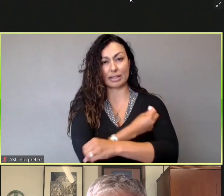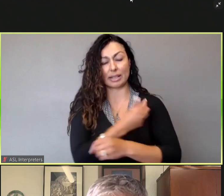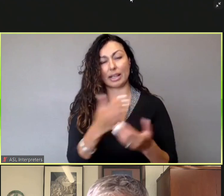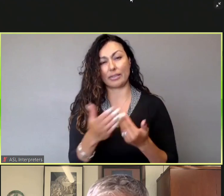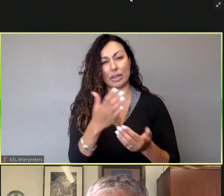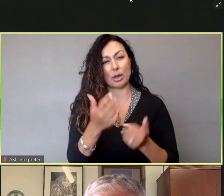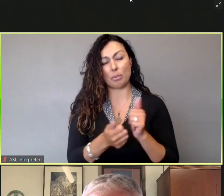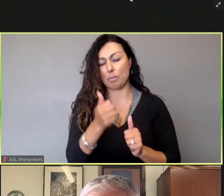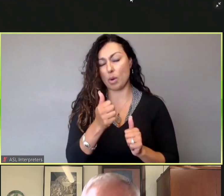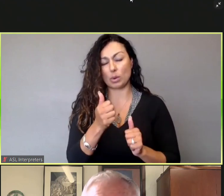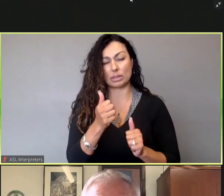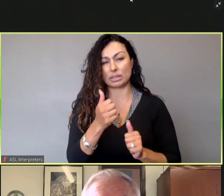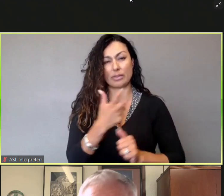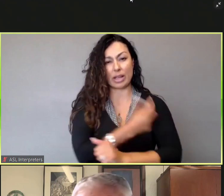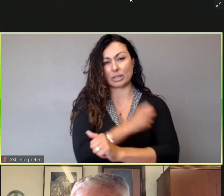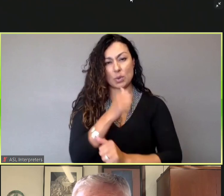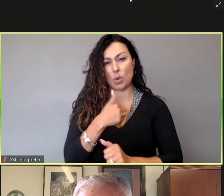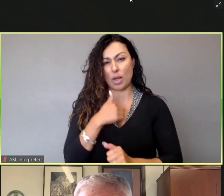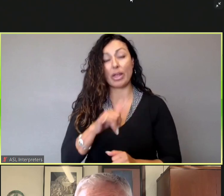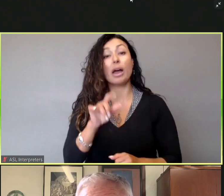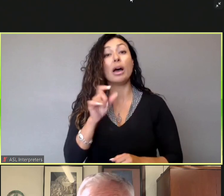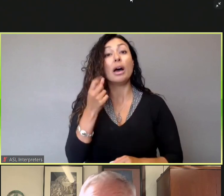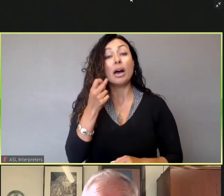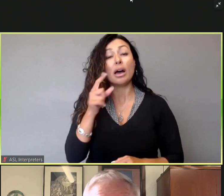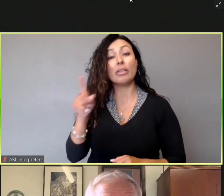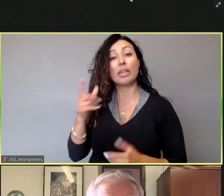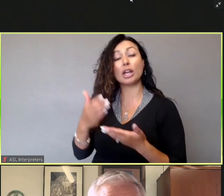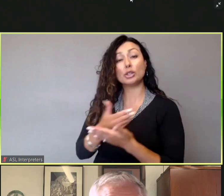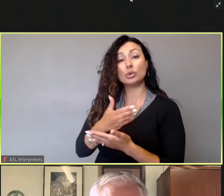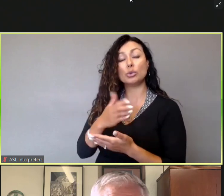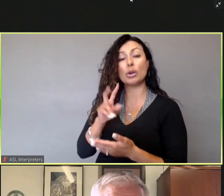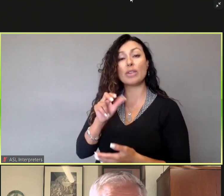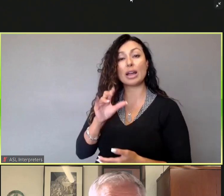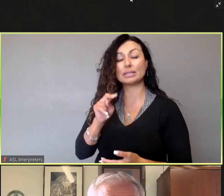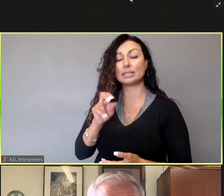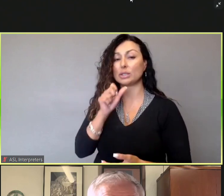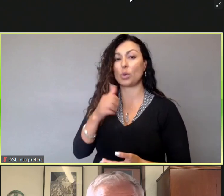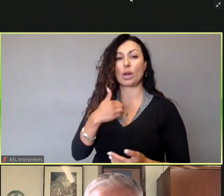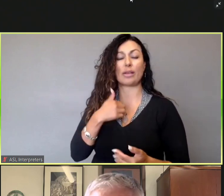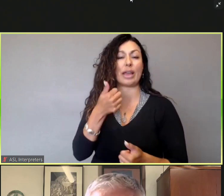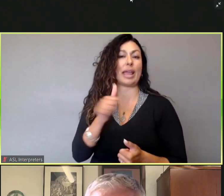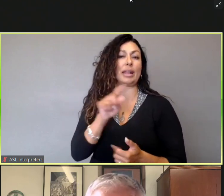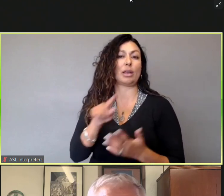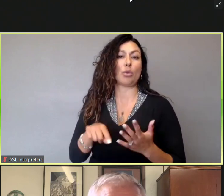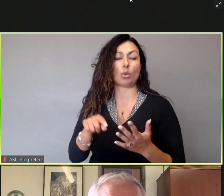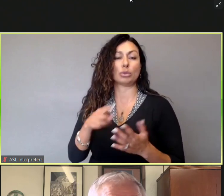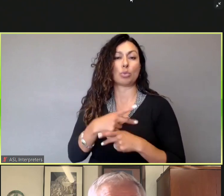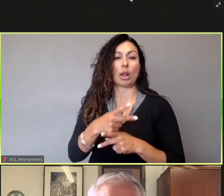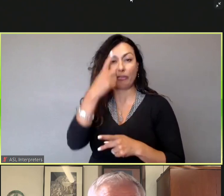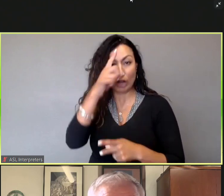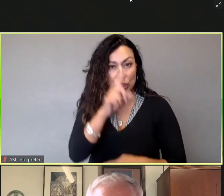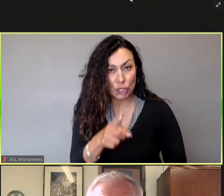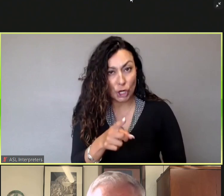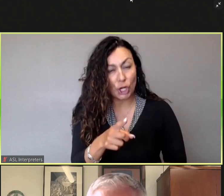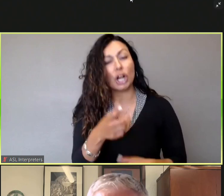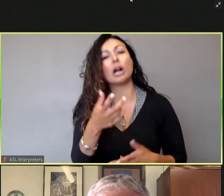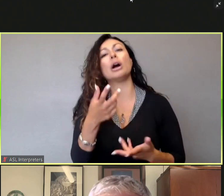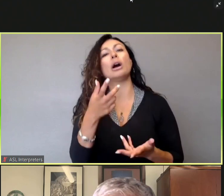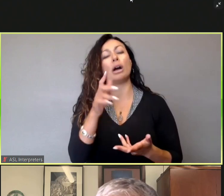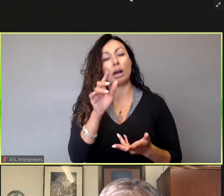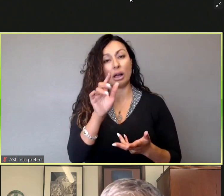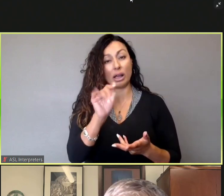vaccines don't contain them, this new vaccine does not contain any of those products for sure. And so if that's been